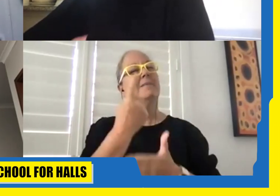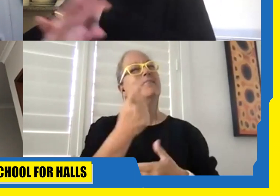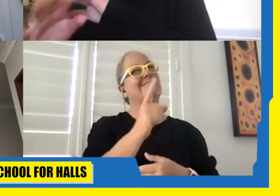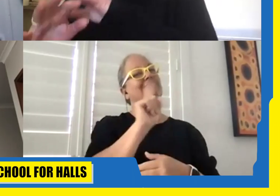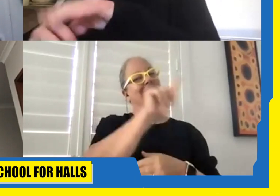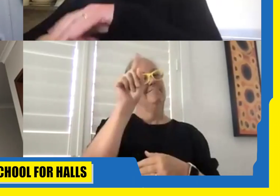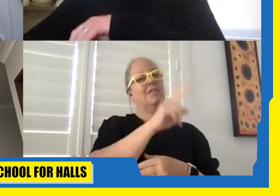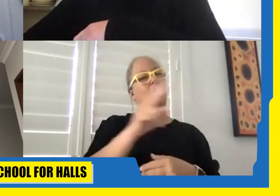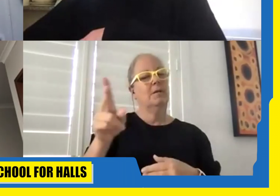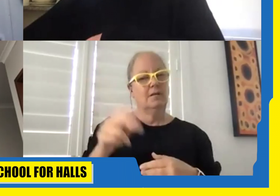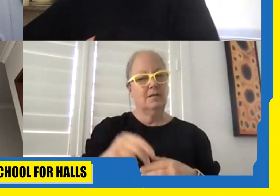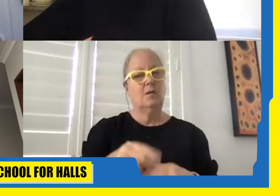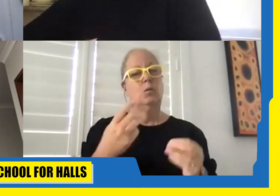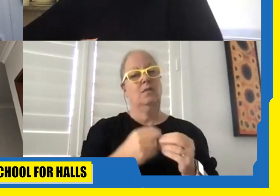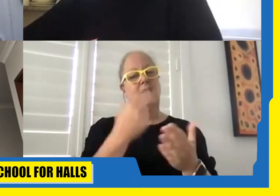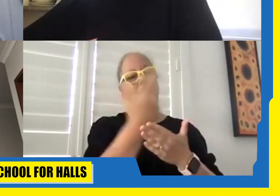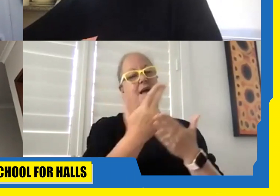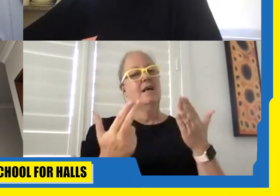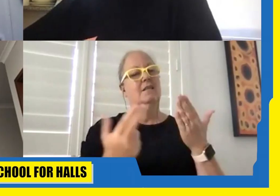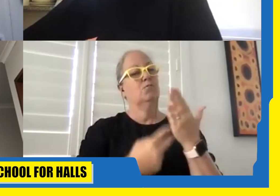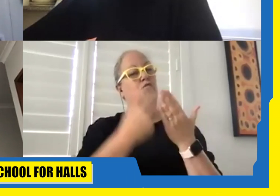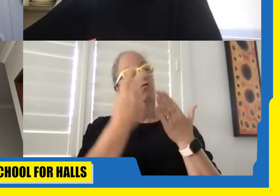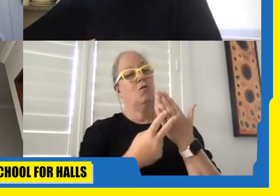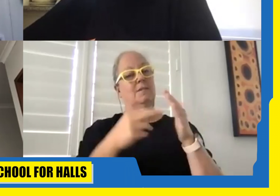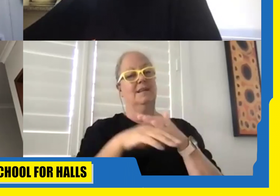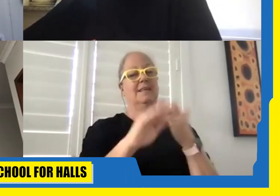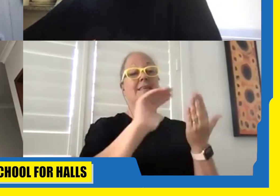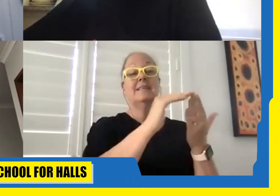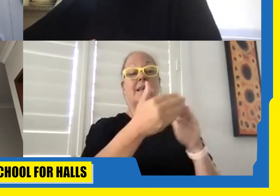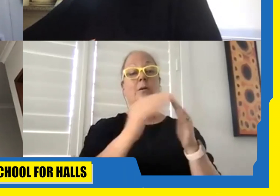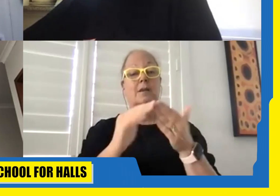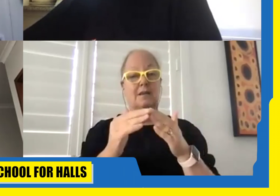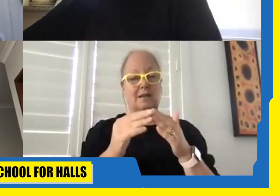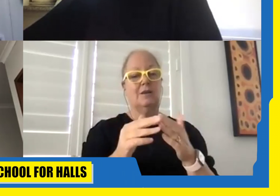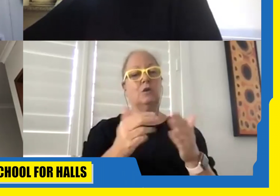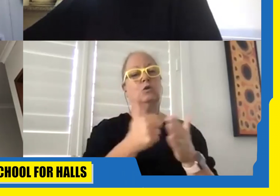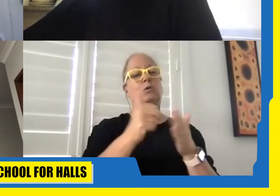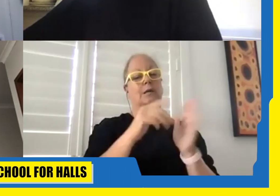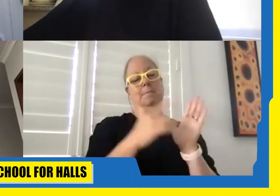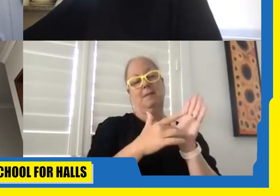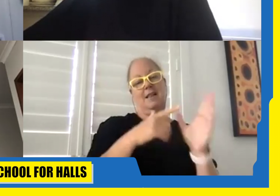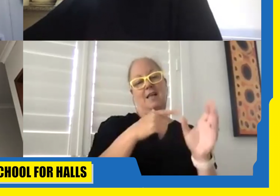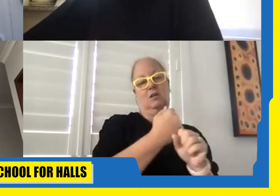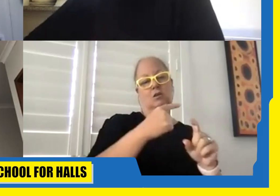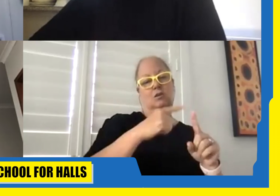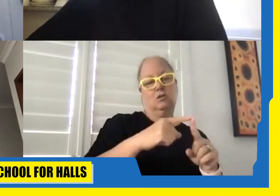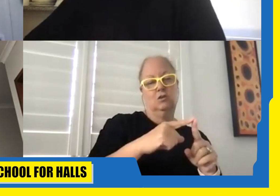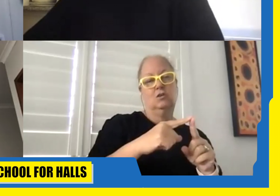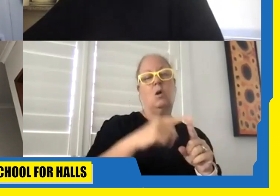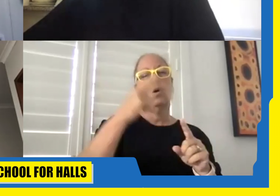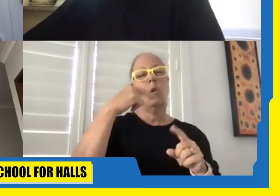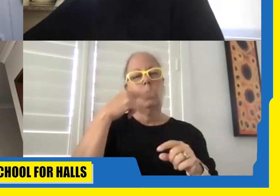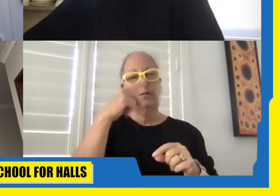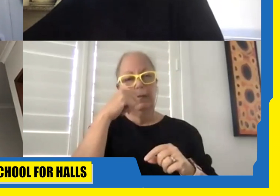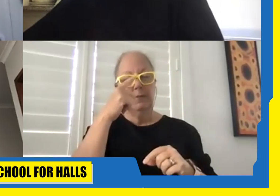the arts programming in a town tends to attract the middle-aged and older people. So it was interesting